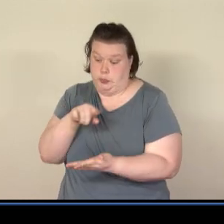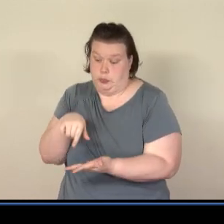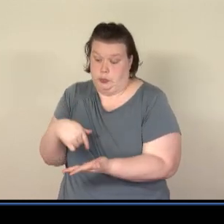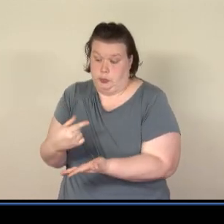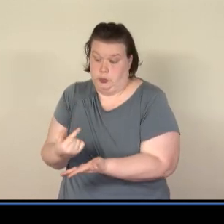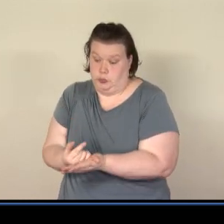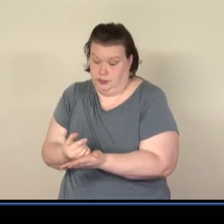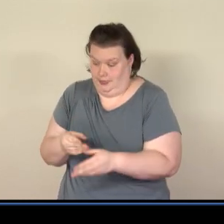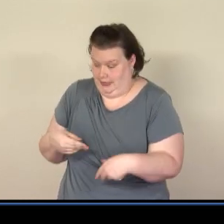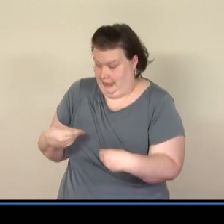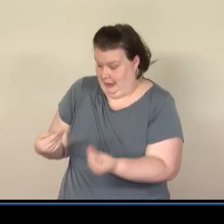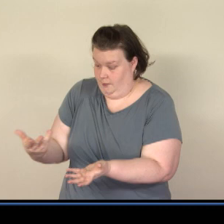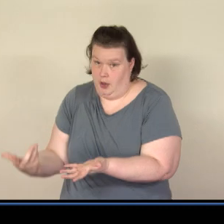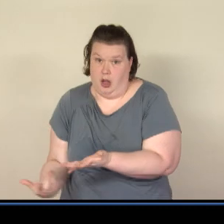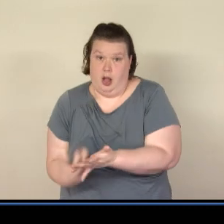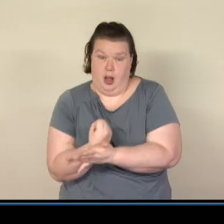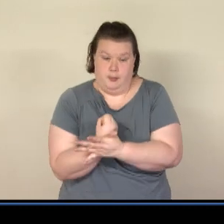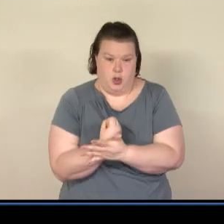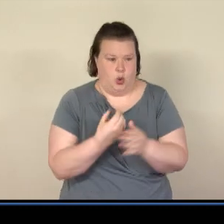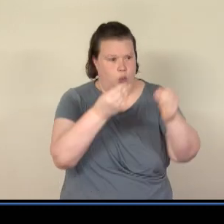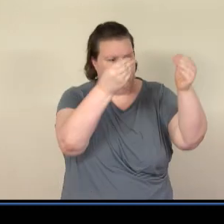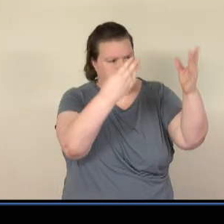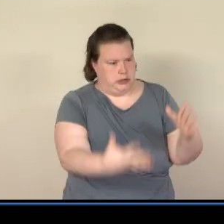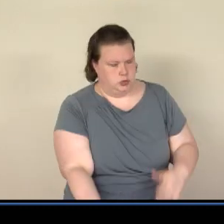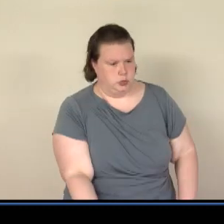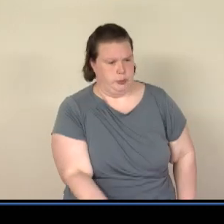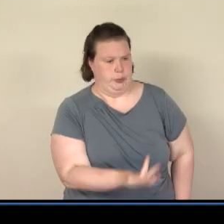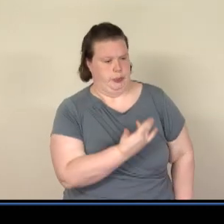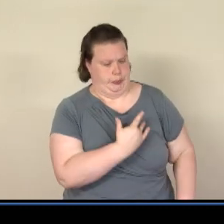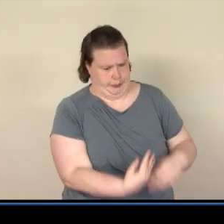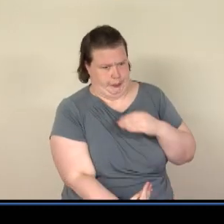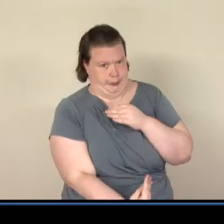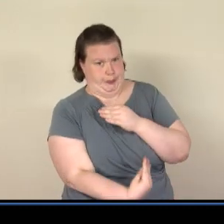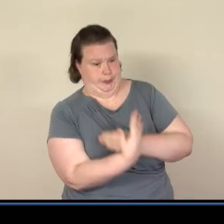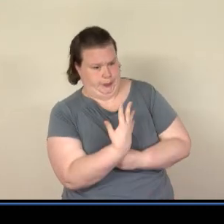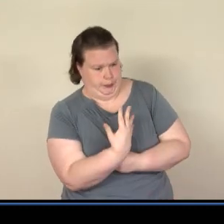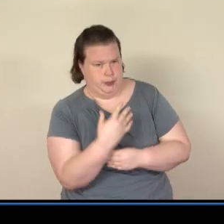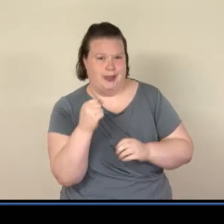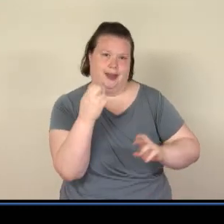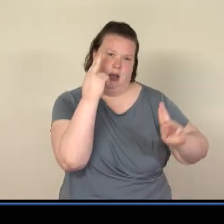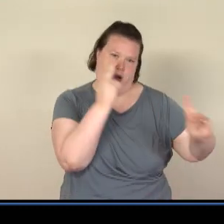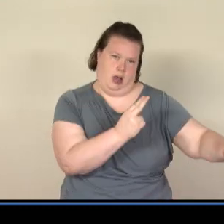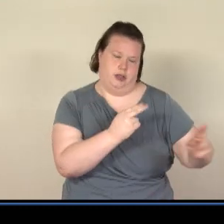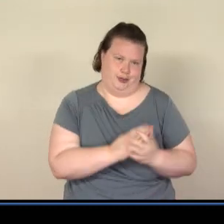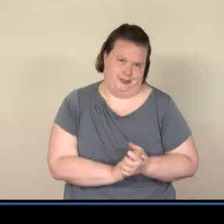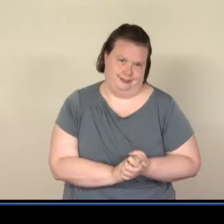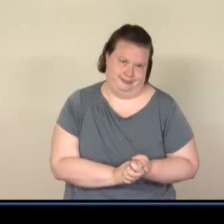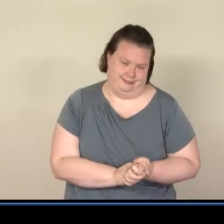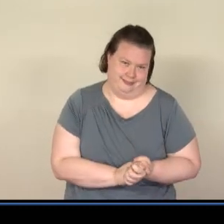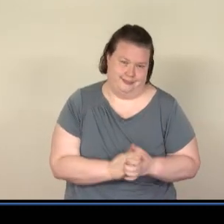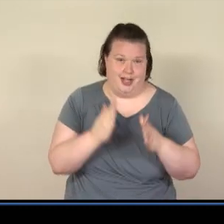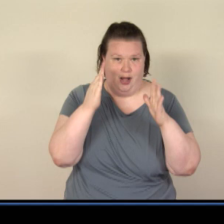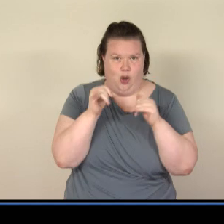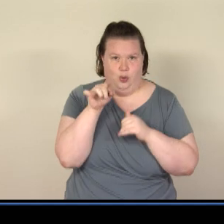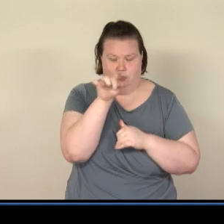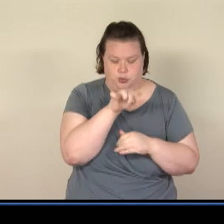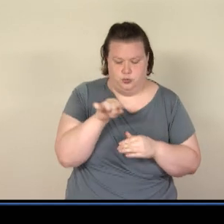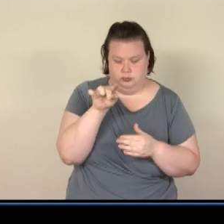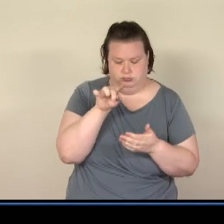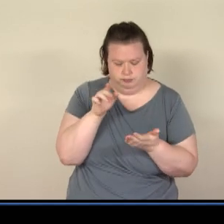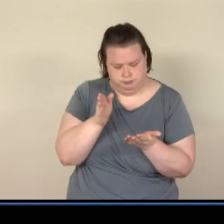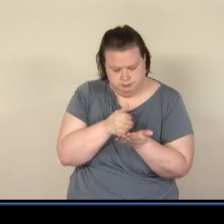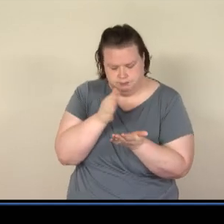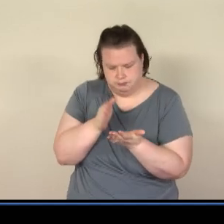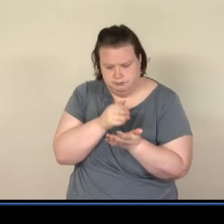pay tribute to one of their teachers who has made a difference in their time in high school. So I hope you take the time to look through those and